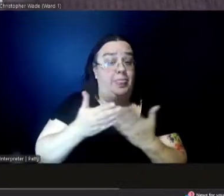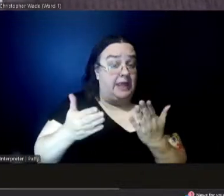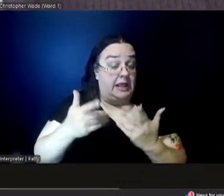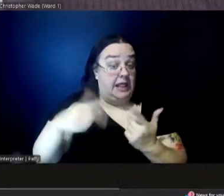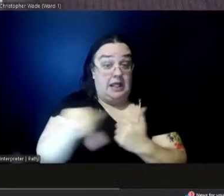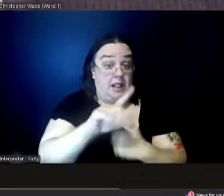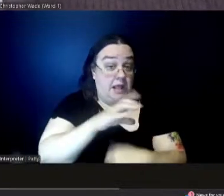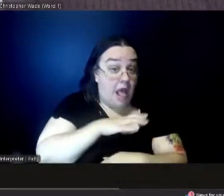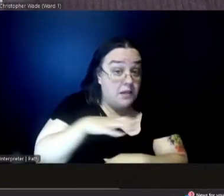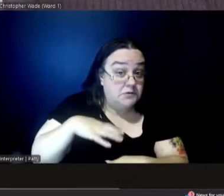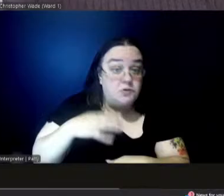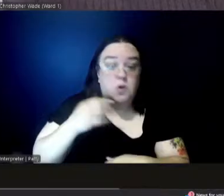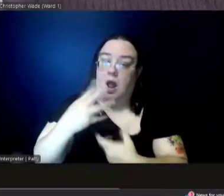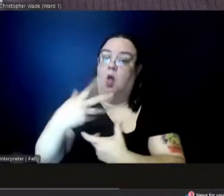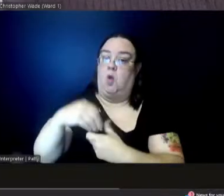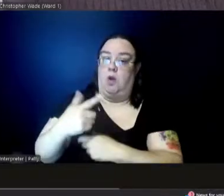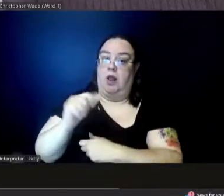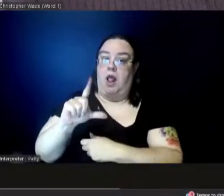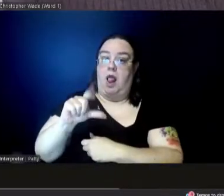or including Mr. Galloway?